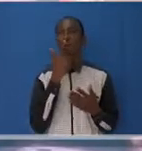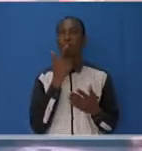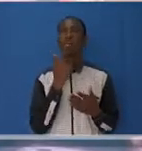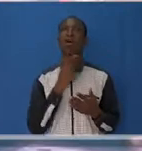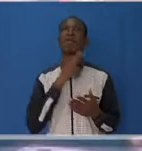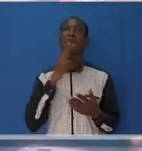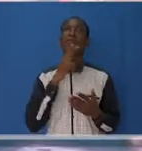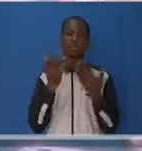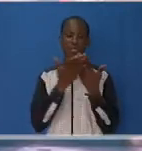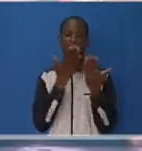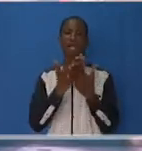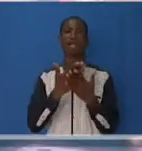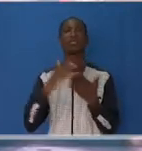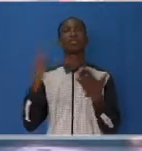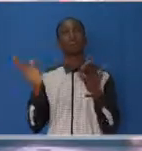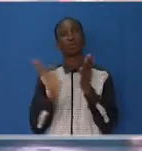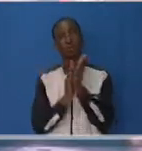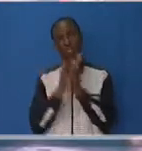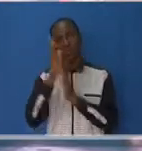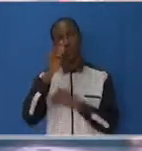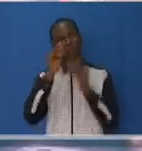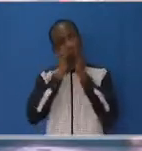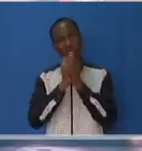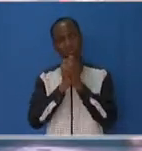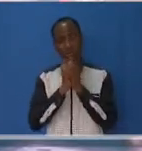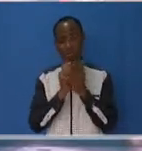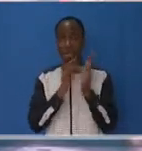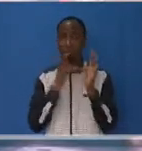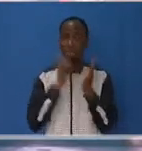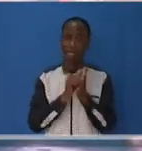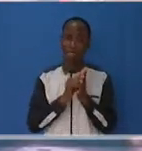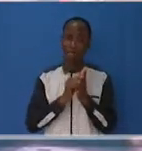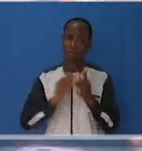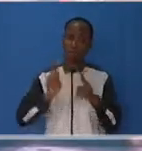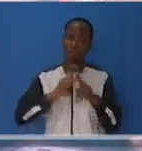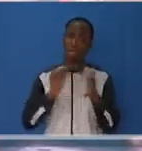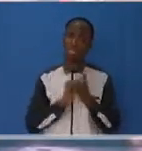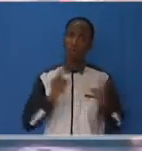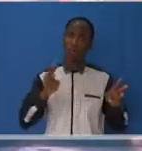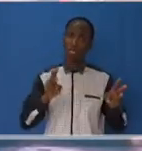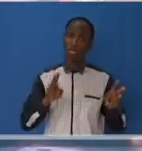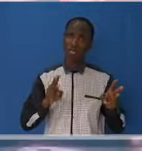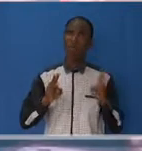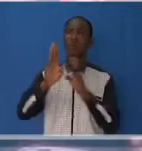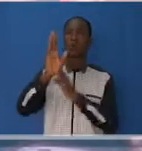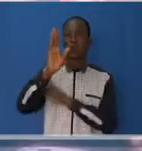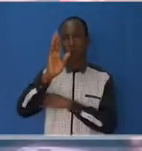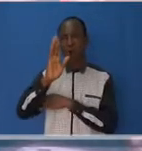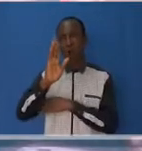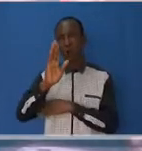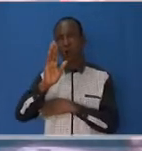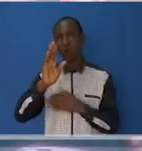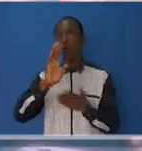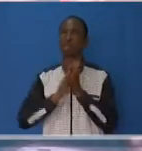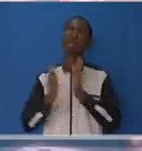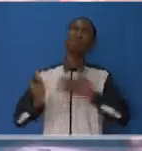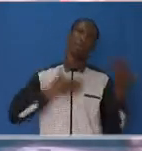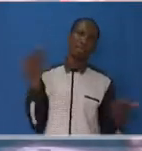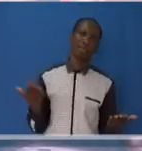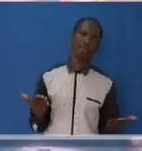onyankopon abodi o si ye sa ye nam yesu kristo so ene ye sa de no de man yankopon enti de